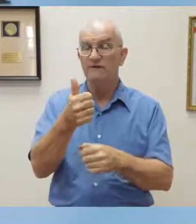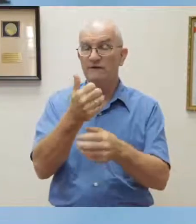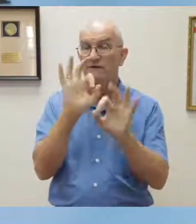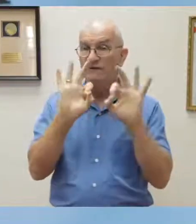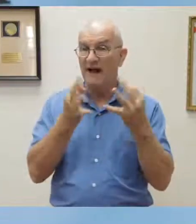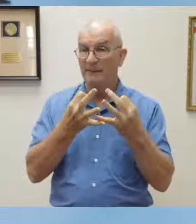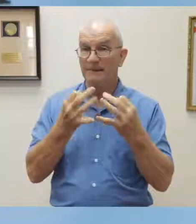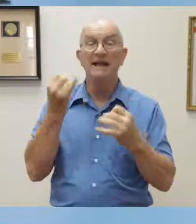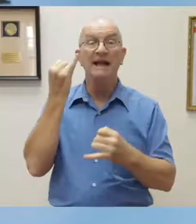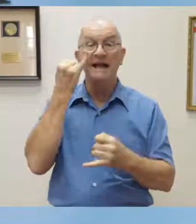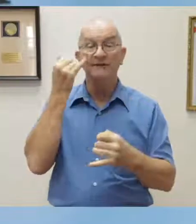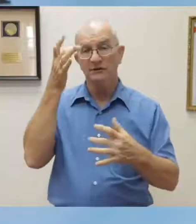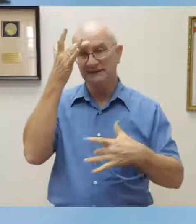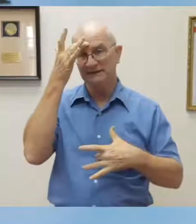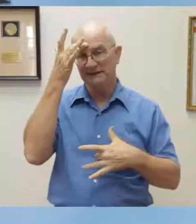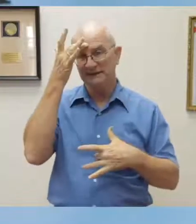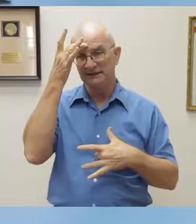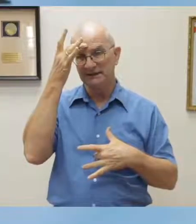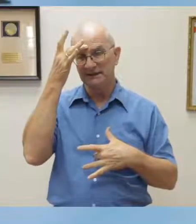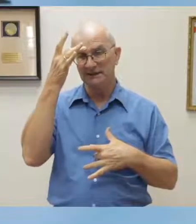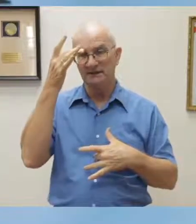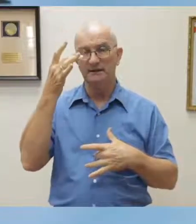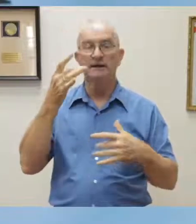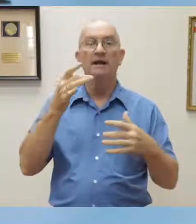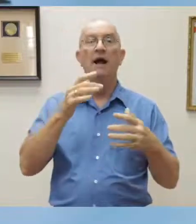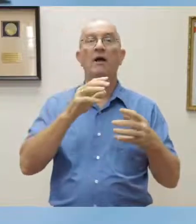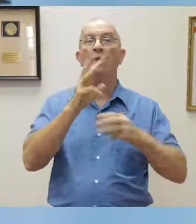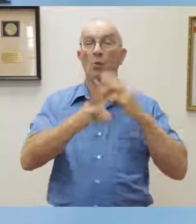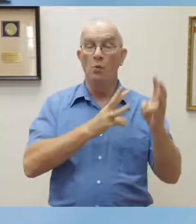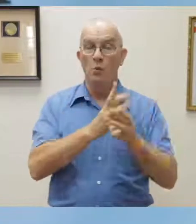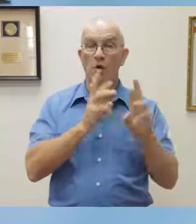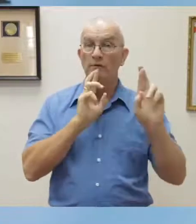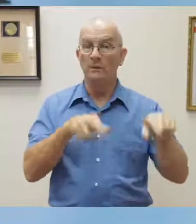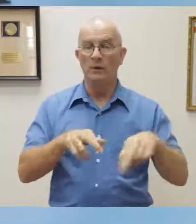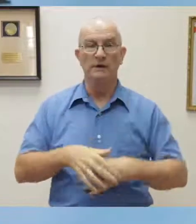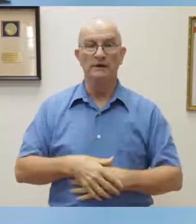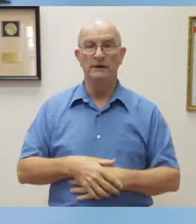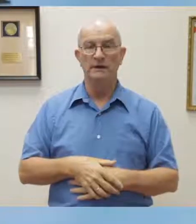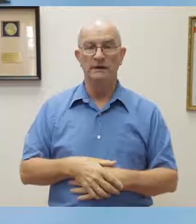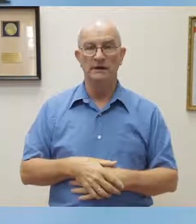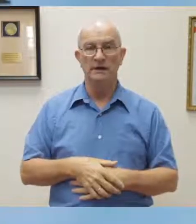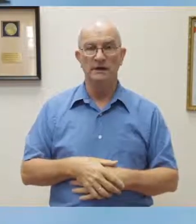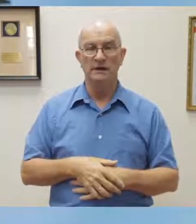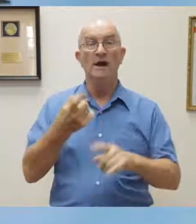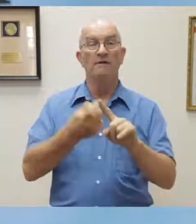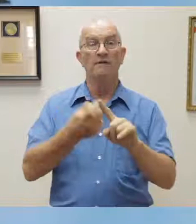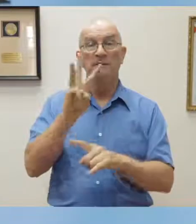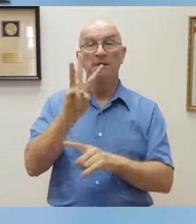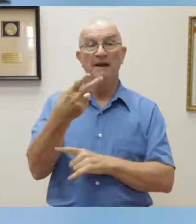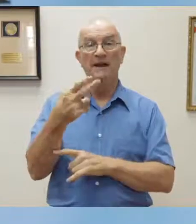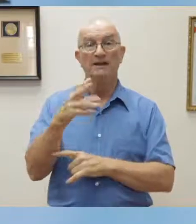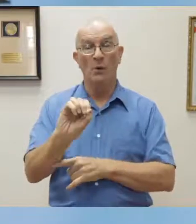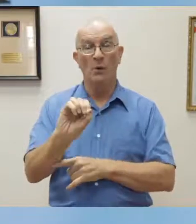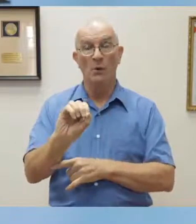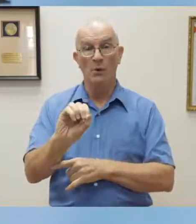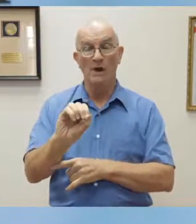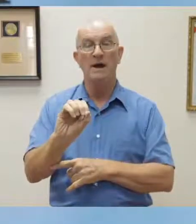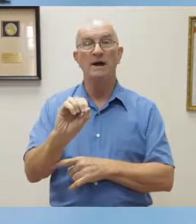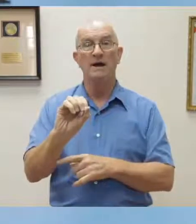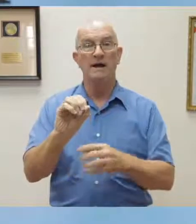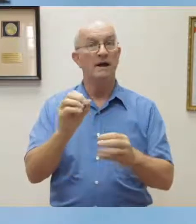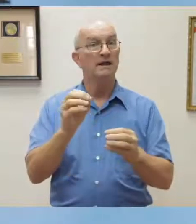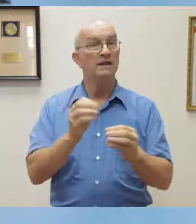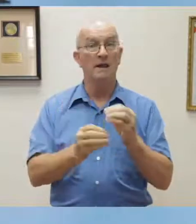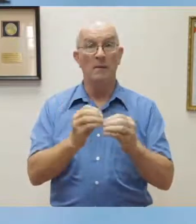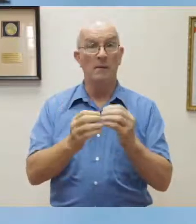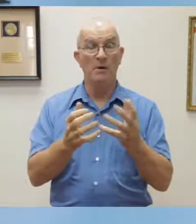sick. Now for the global report. According to the WHO, the global statistics are as